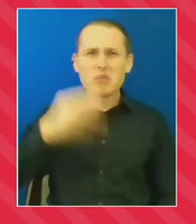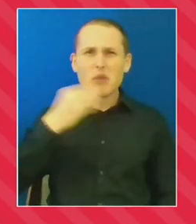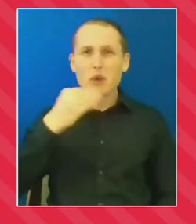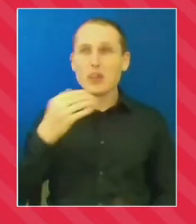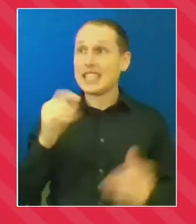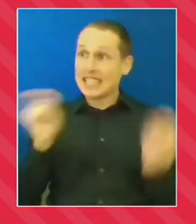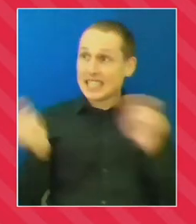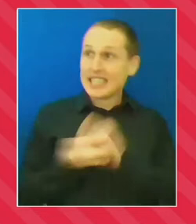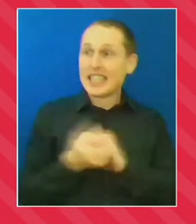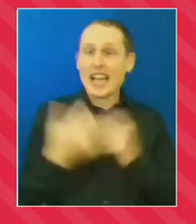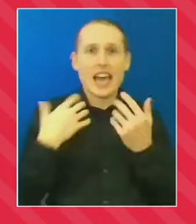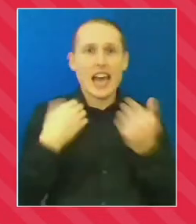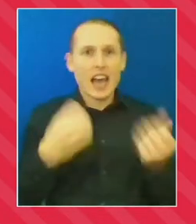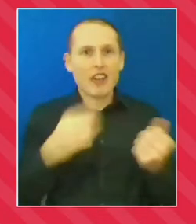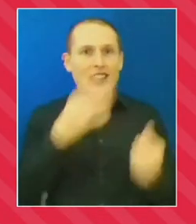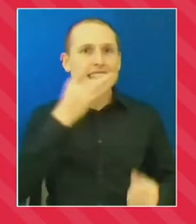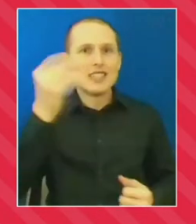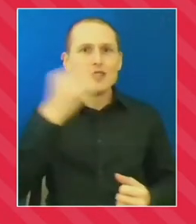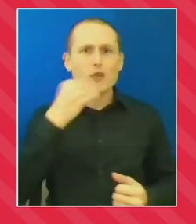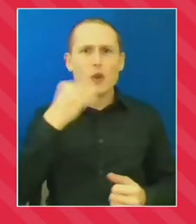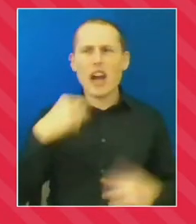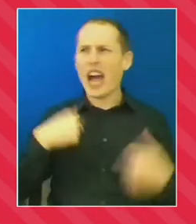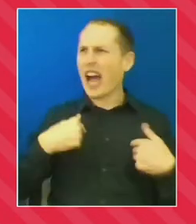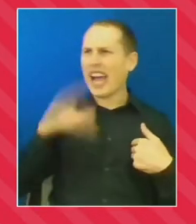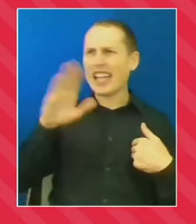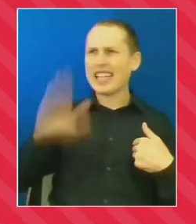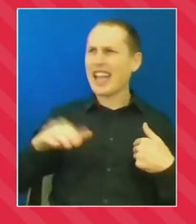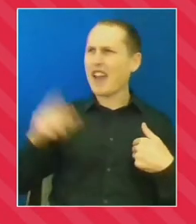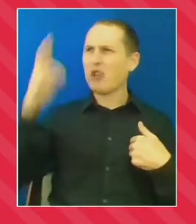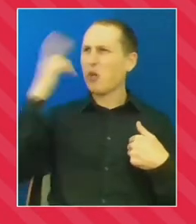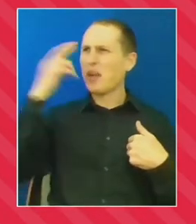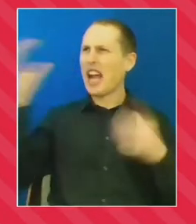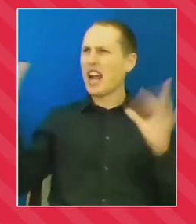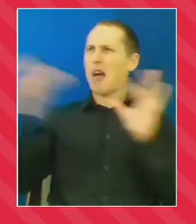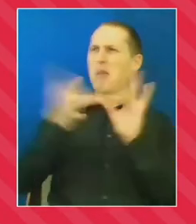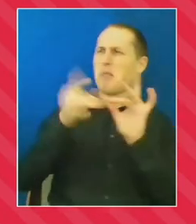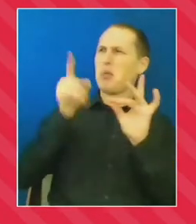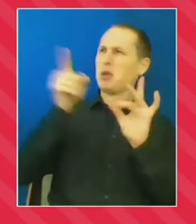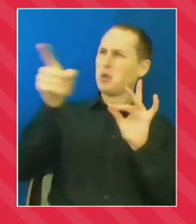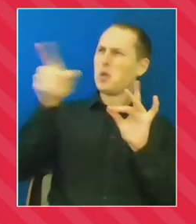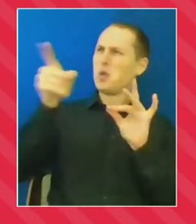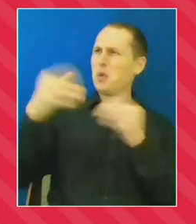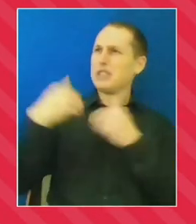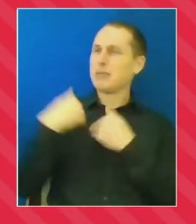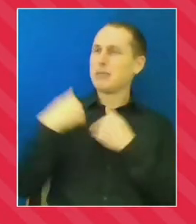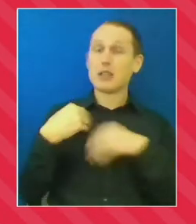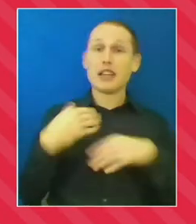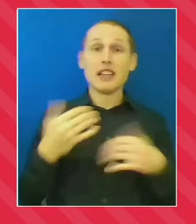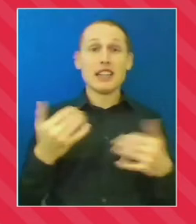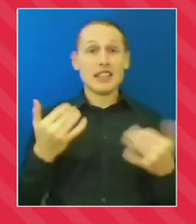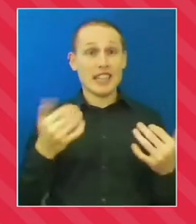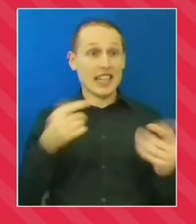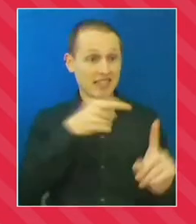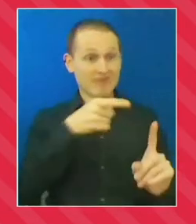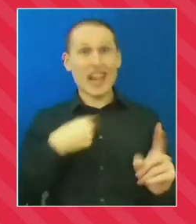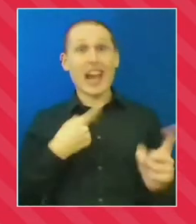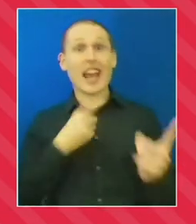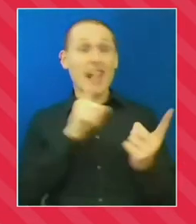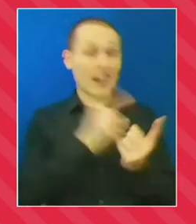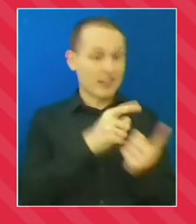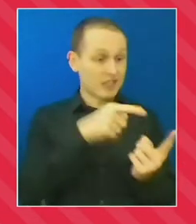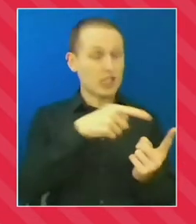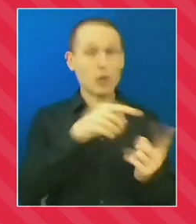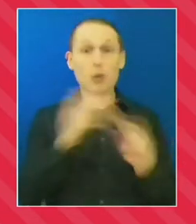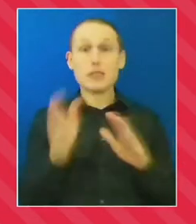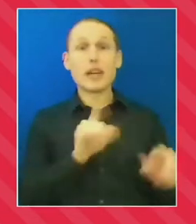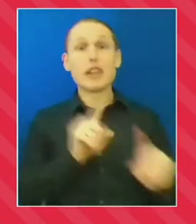realized it was you. Mm-hmm. At the time, she was on her way to college. And she said, the way she eats and thinks about food